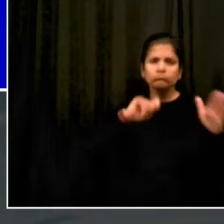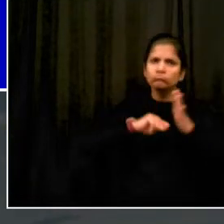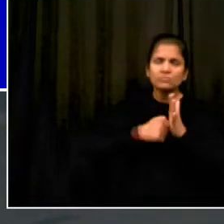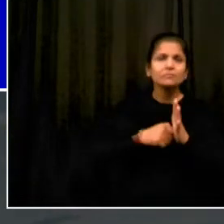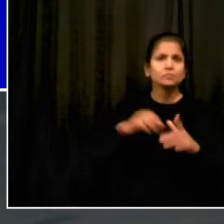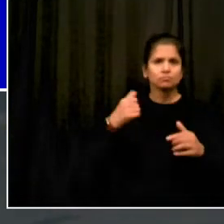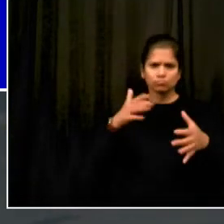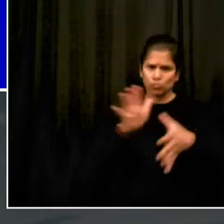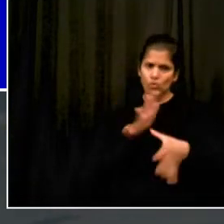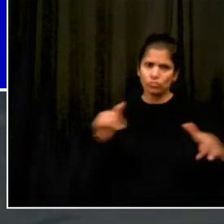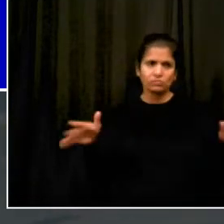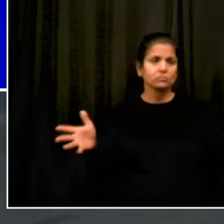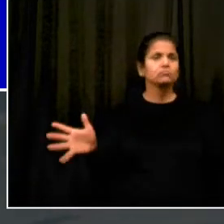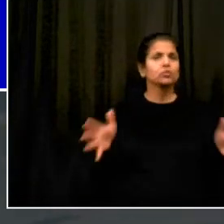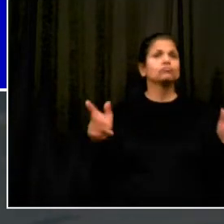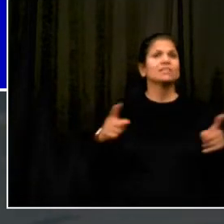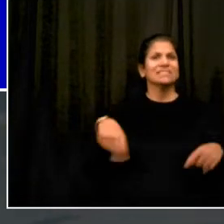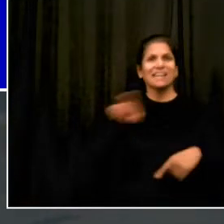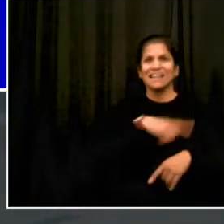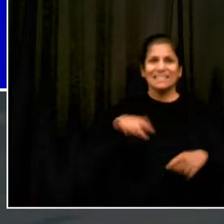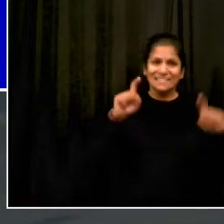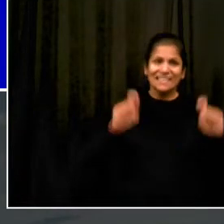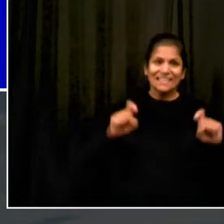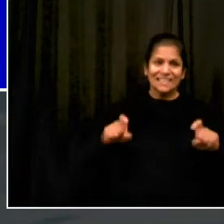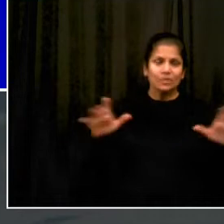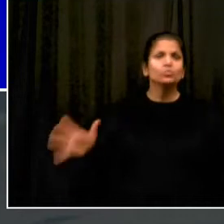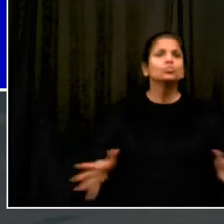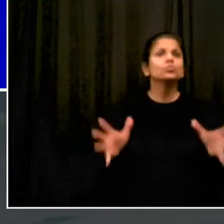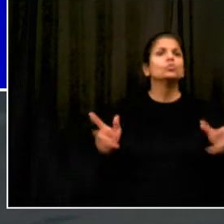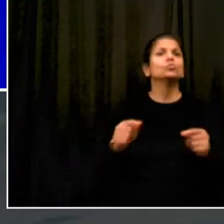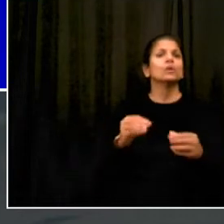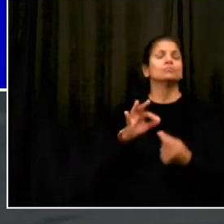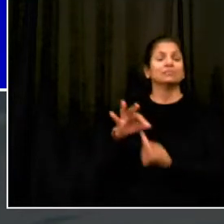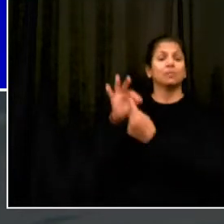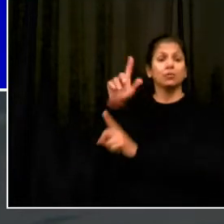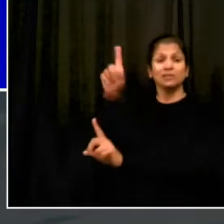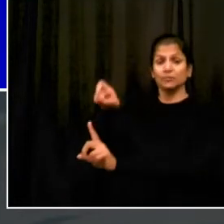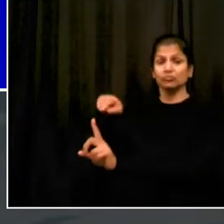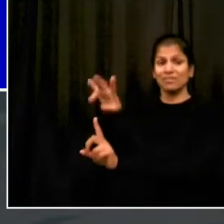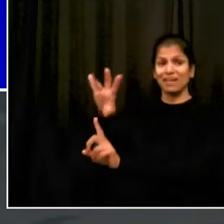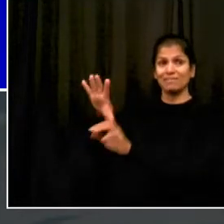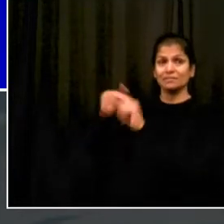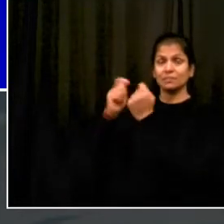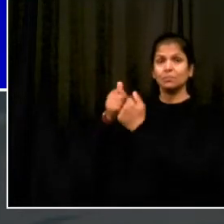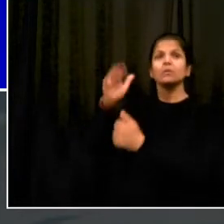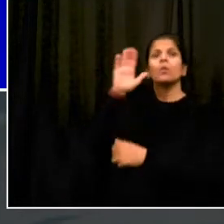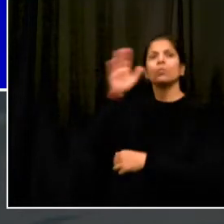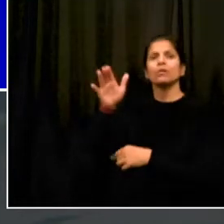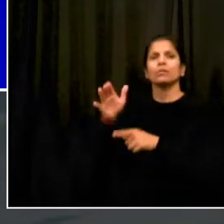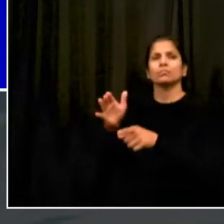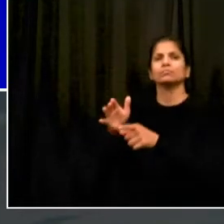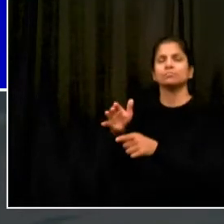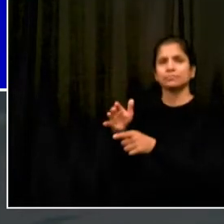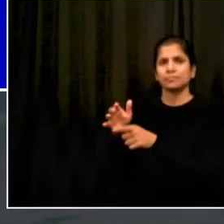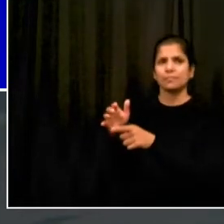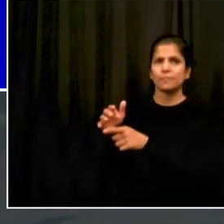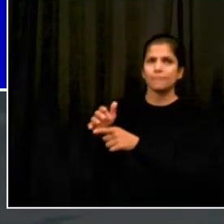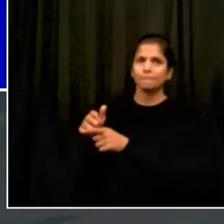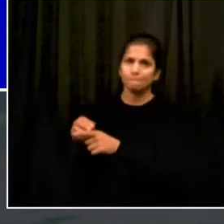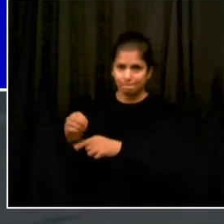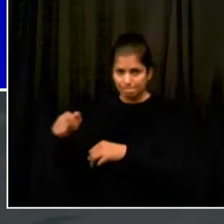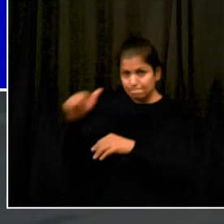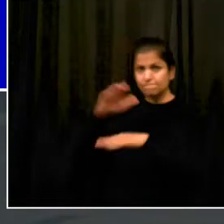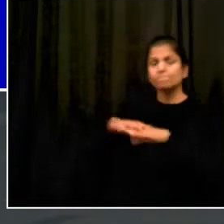from those families, they need this back, so we will get that up and running. Now that's going to be the vast majority of the